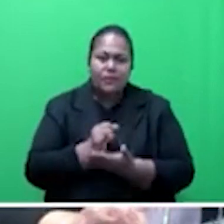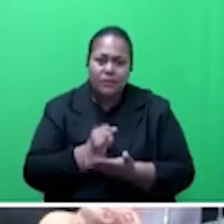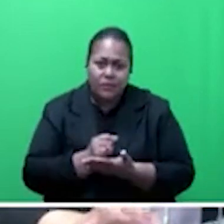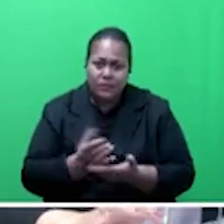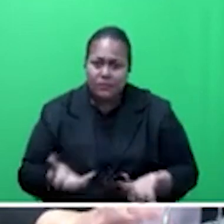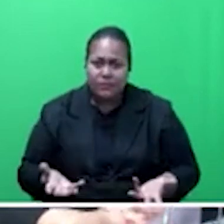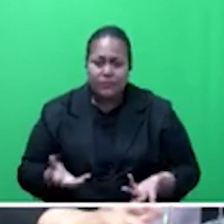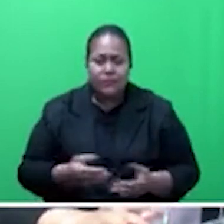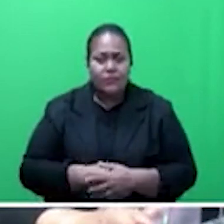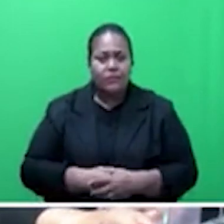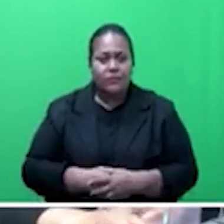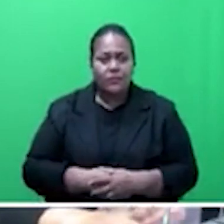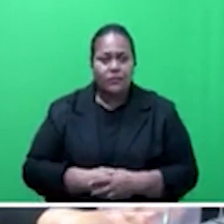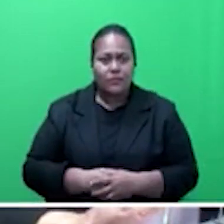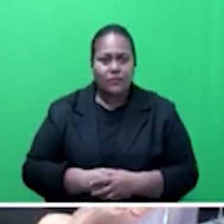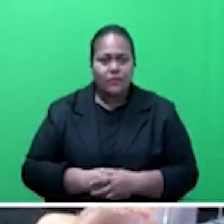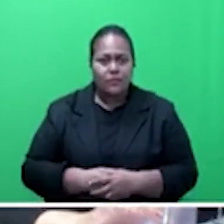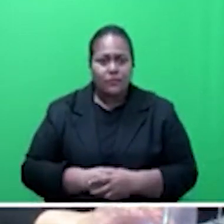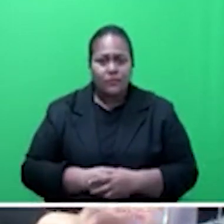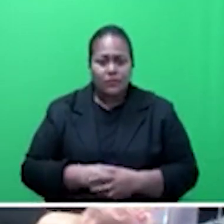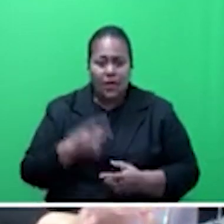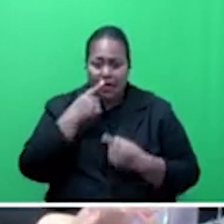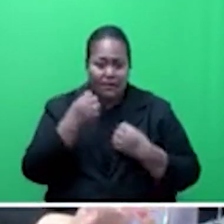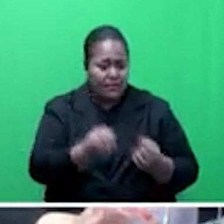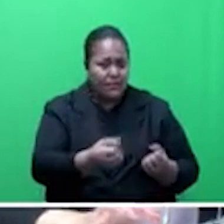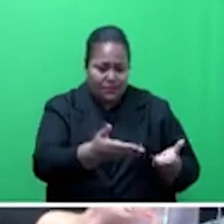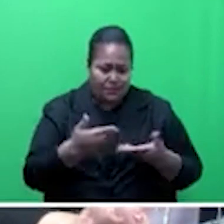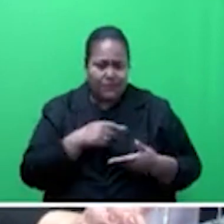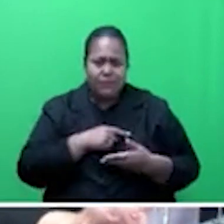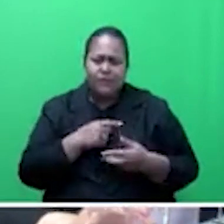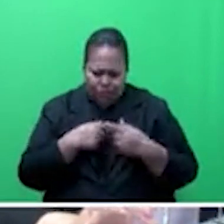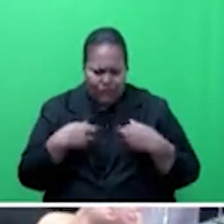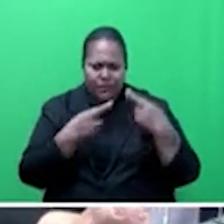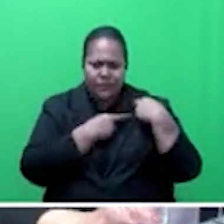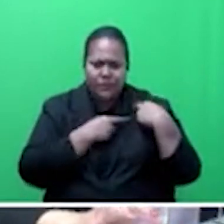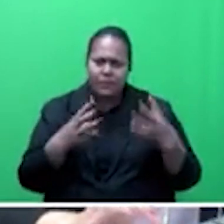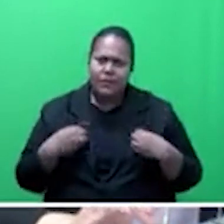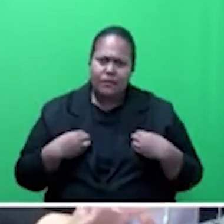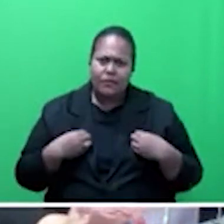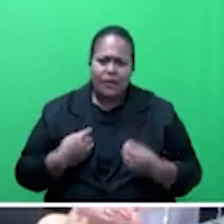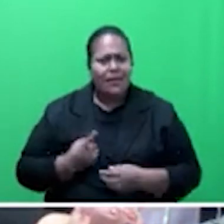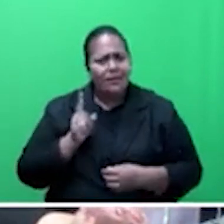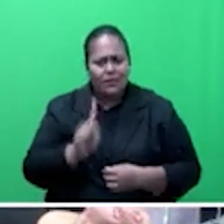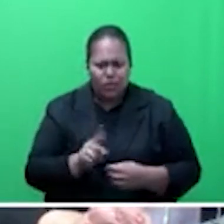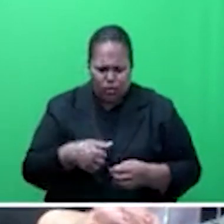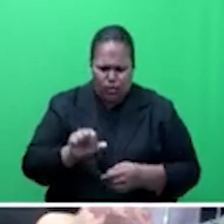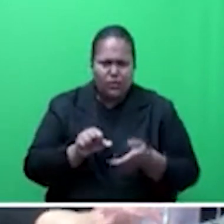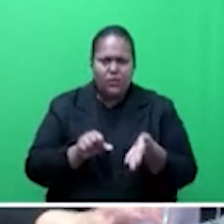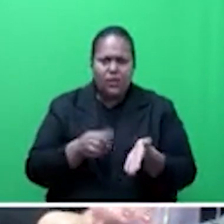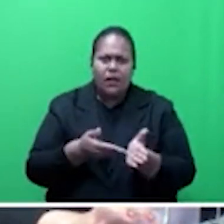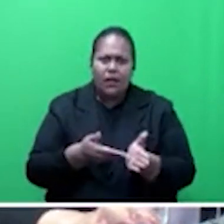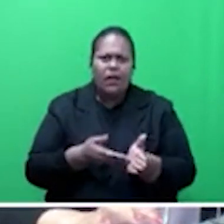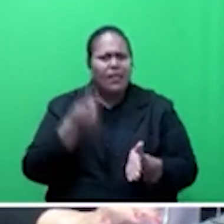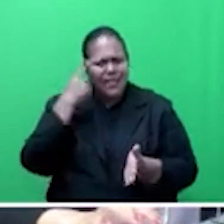as a mistake. It went from FRCS to us, and we take responsibility for that. To come out here and then use this to pontificate